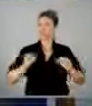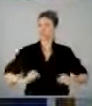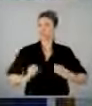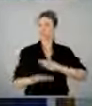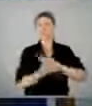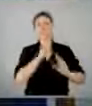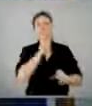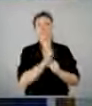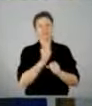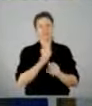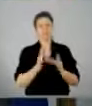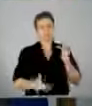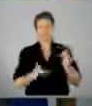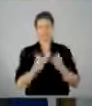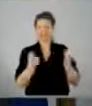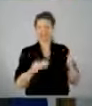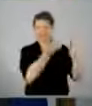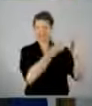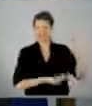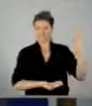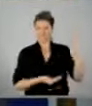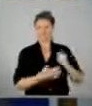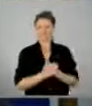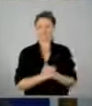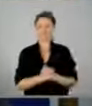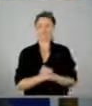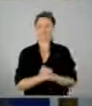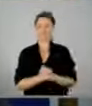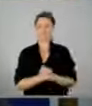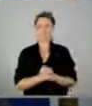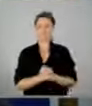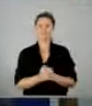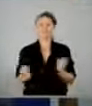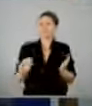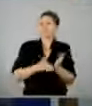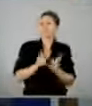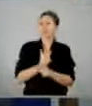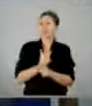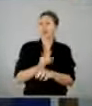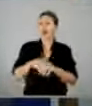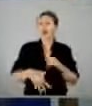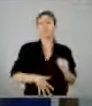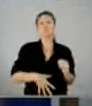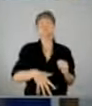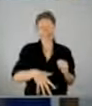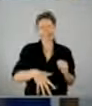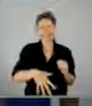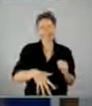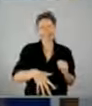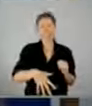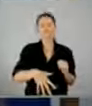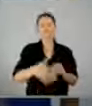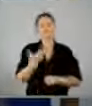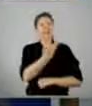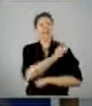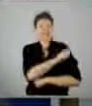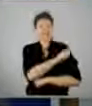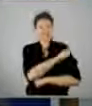Finally, I'd just mention a little bit about pregnancy and vaccines, because as a group of international regulators, this is something that is